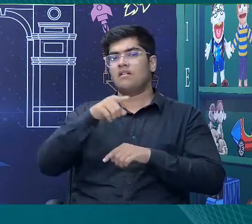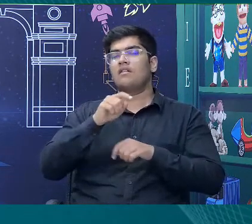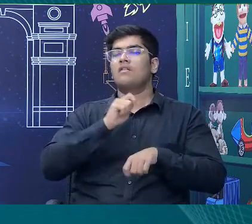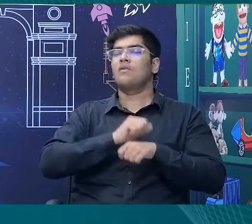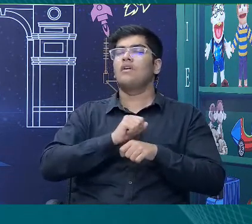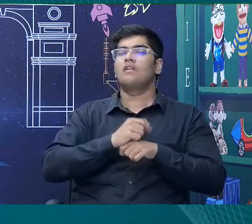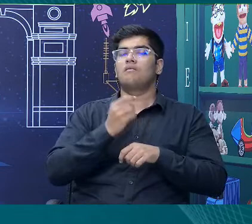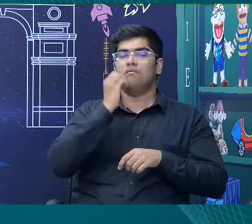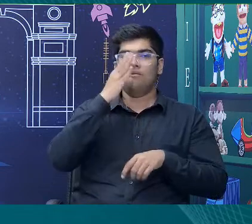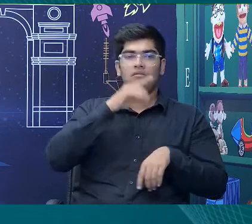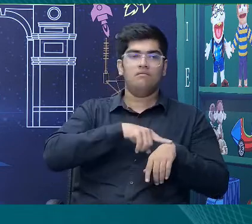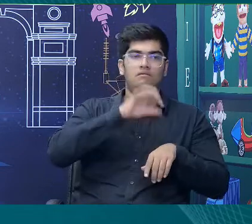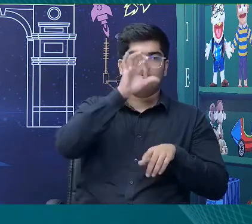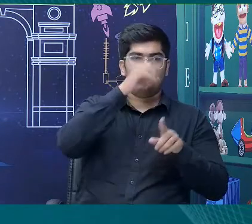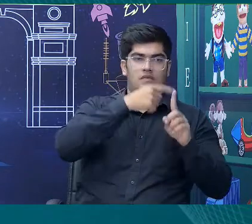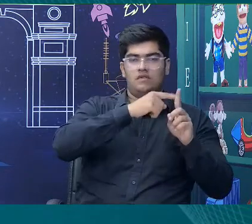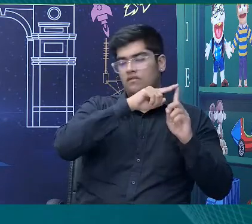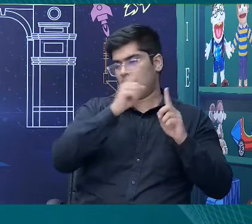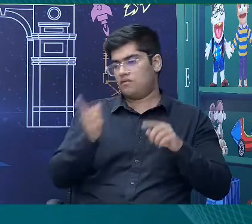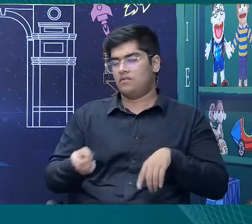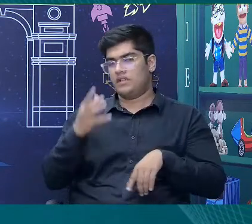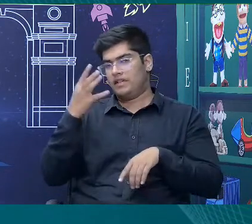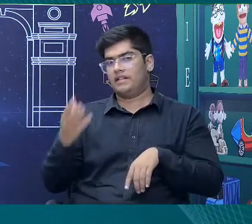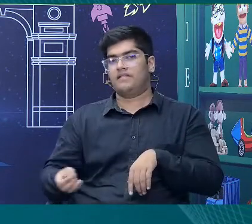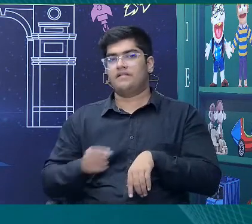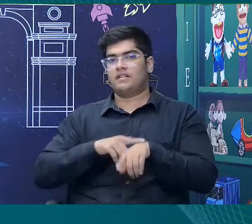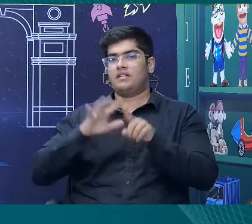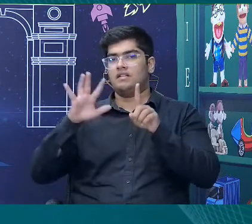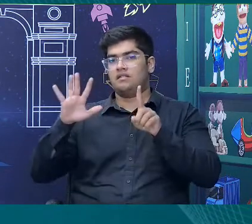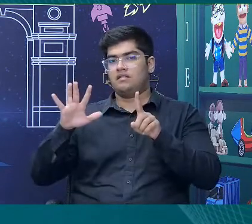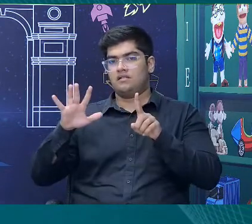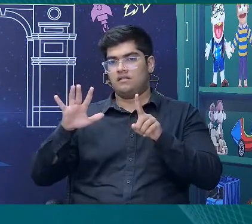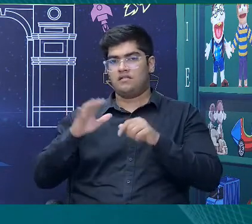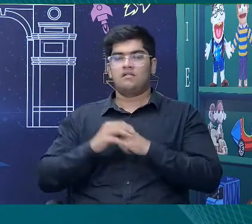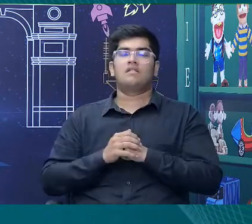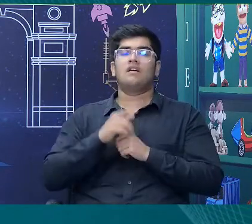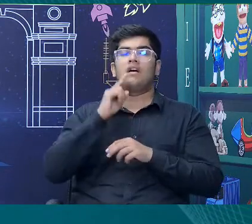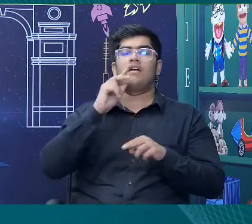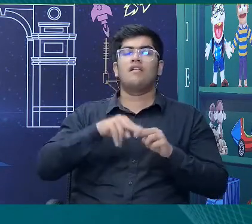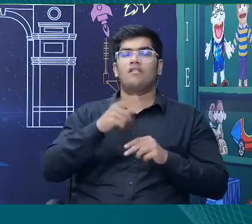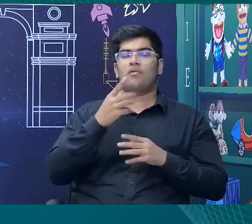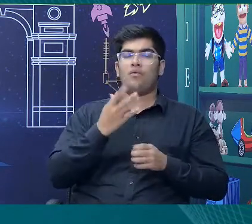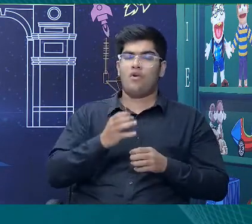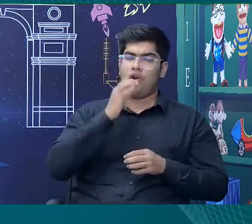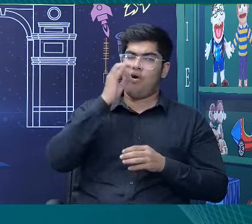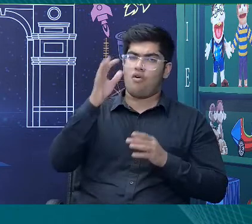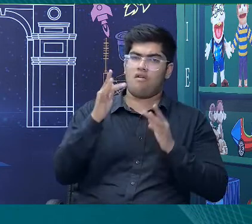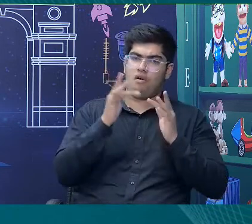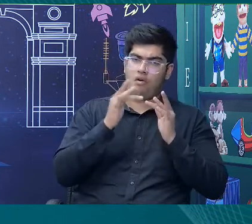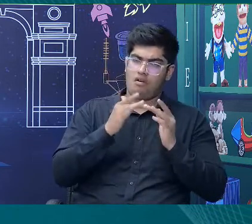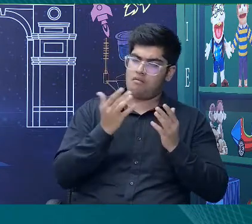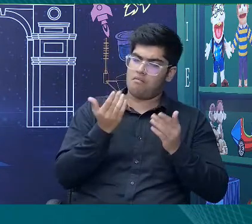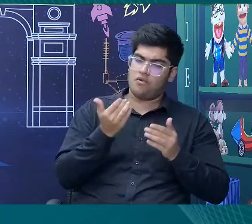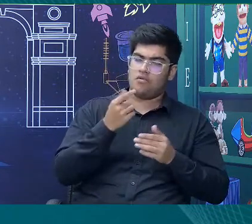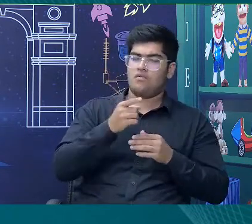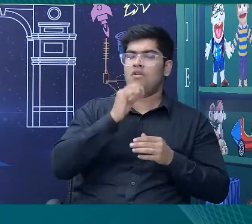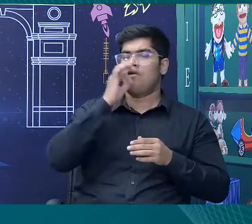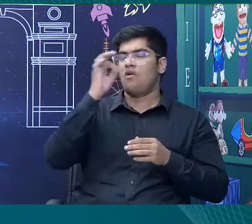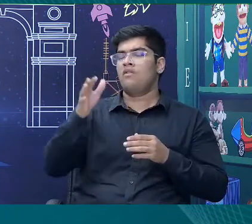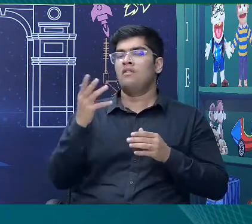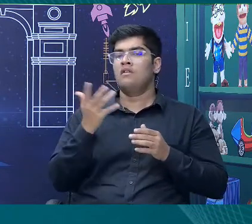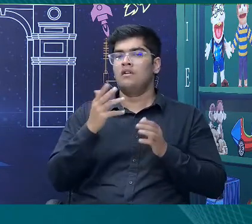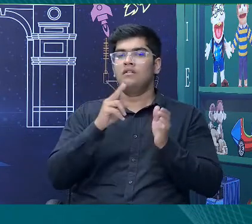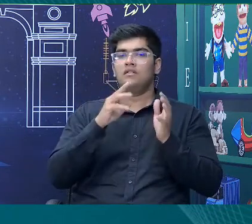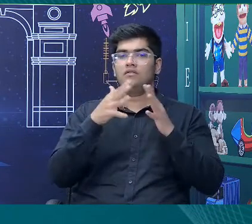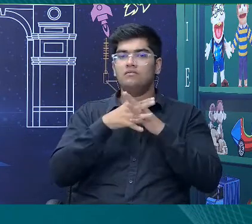from 9:30 am to 6 pm. And if you want to order these textbooks, you can do that also. And for that, you